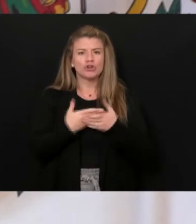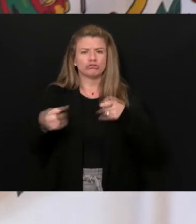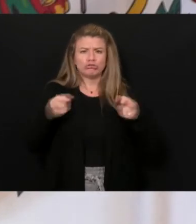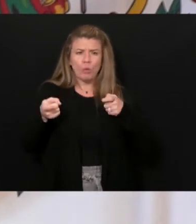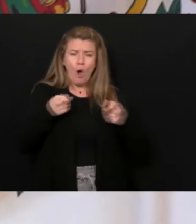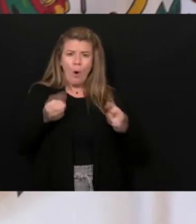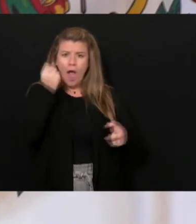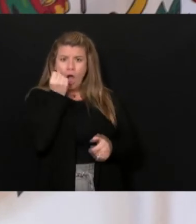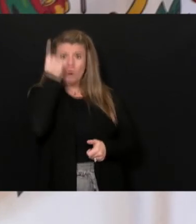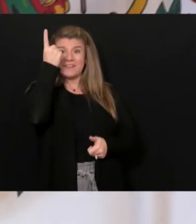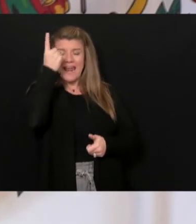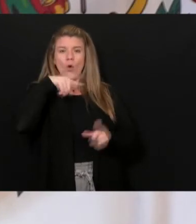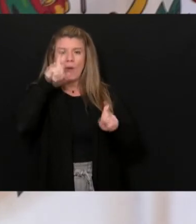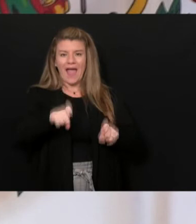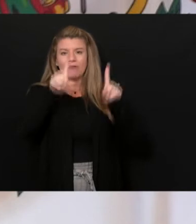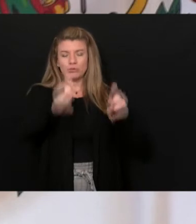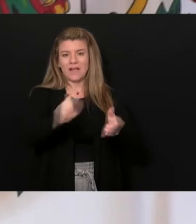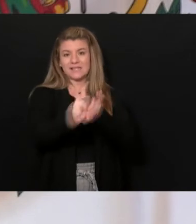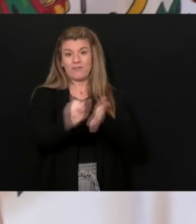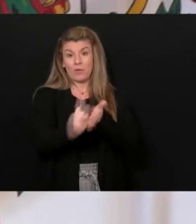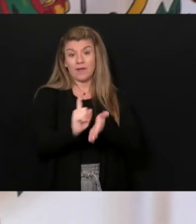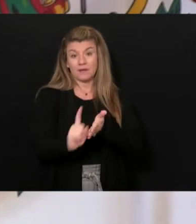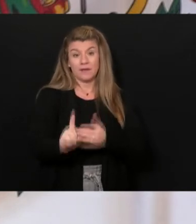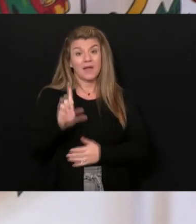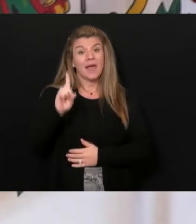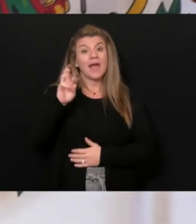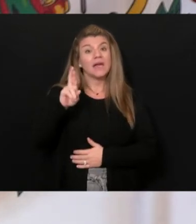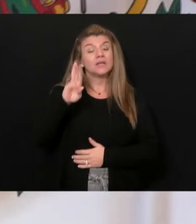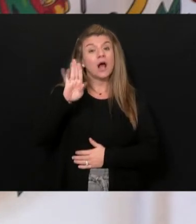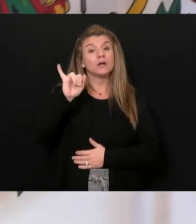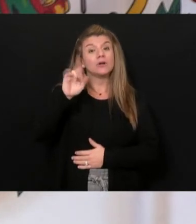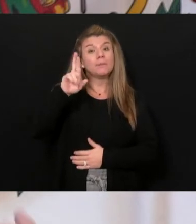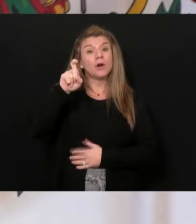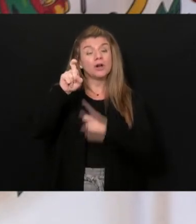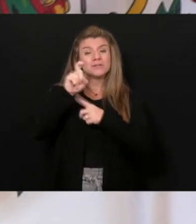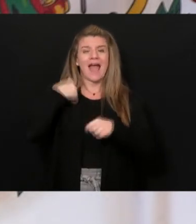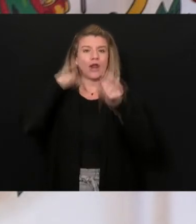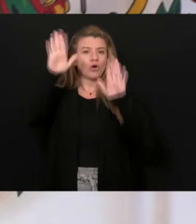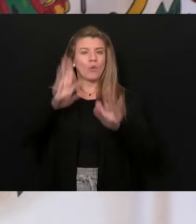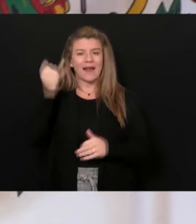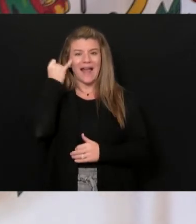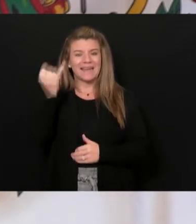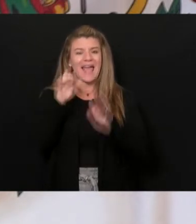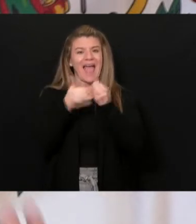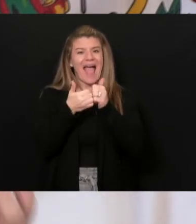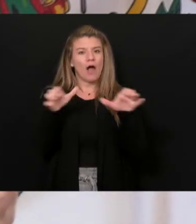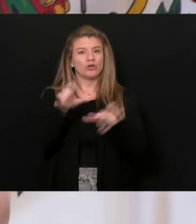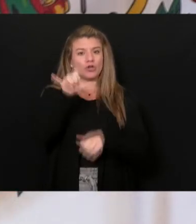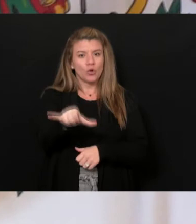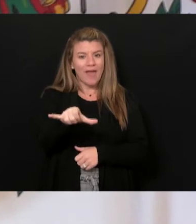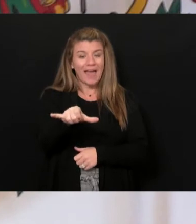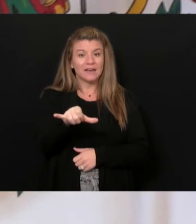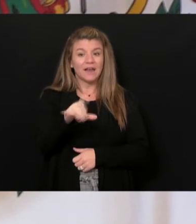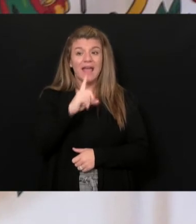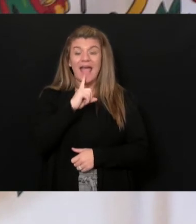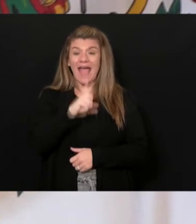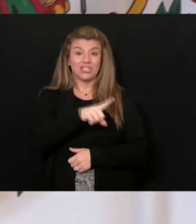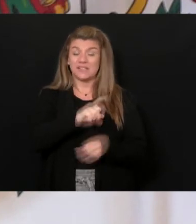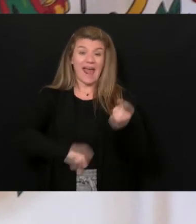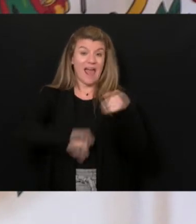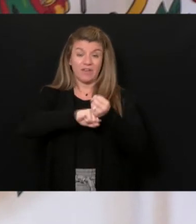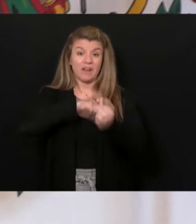we got to do it every week. And Dr. Burks had a tremendous idea on how to do that and is a tremendous advocate of